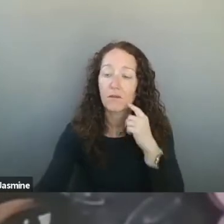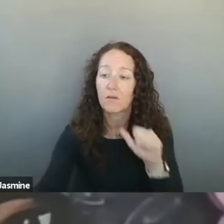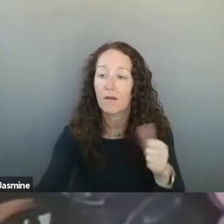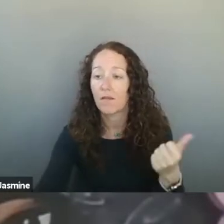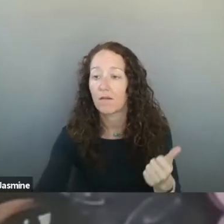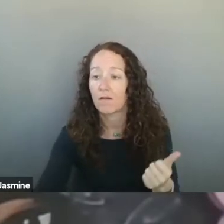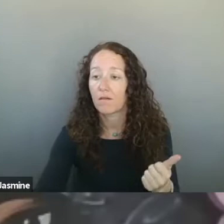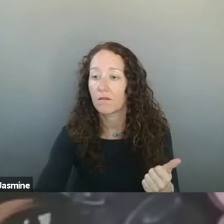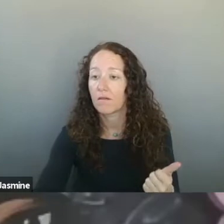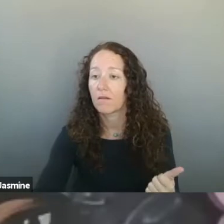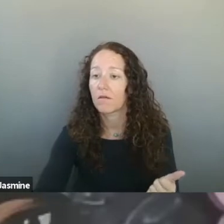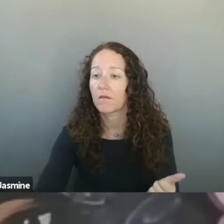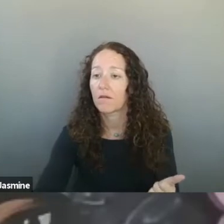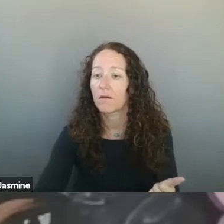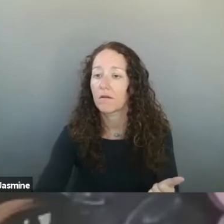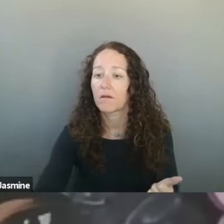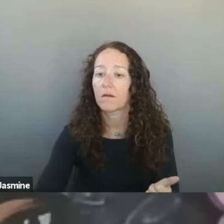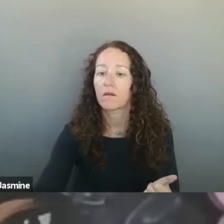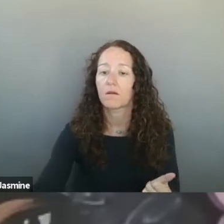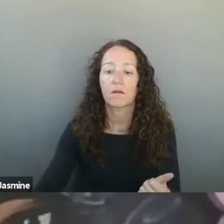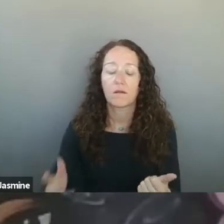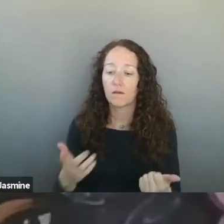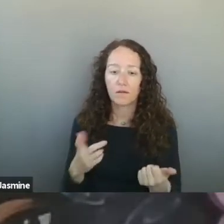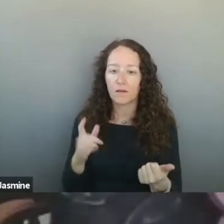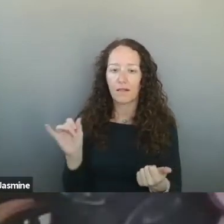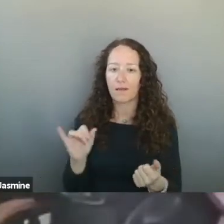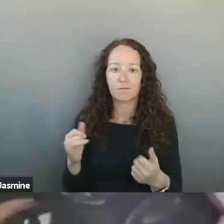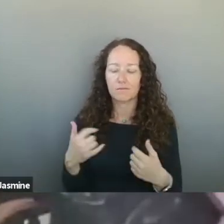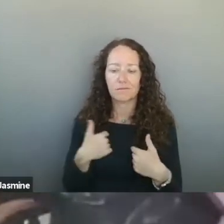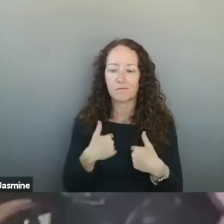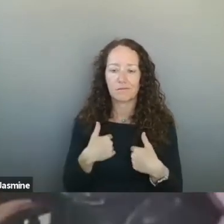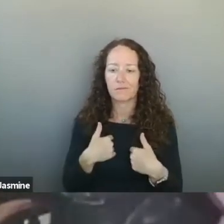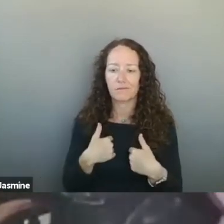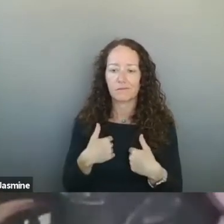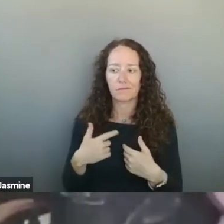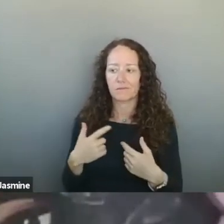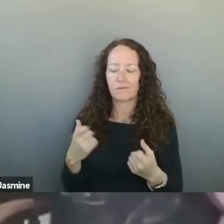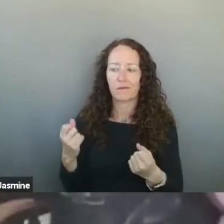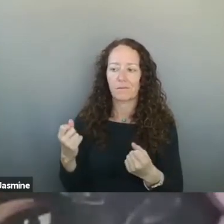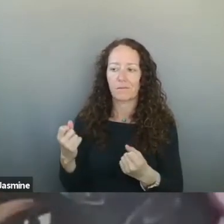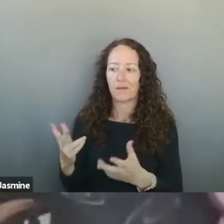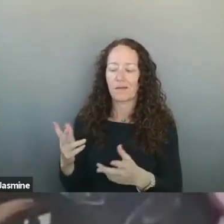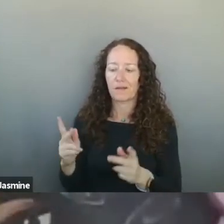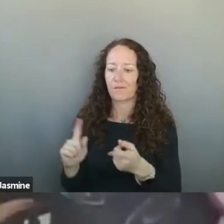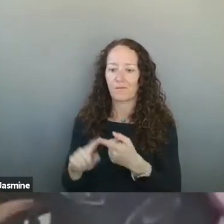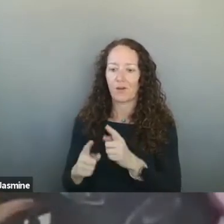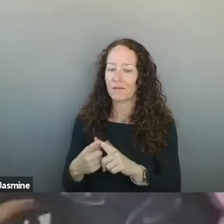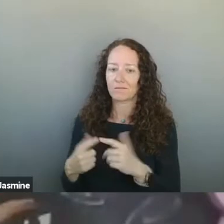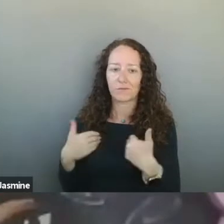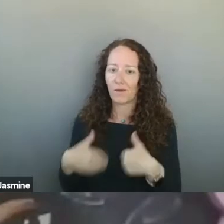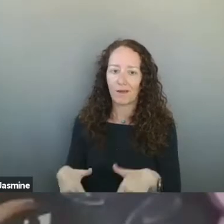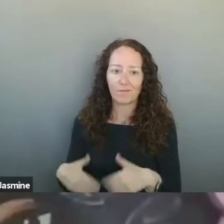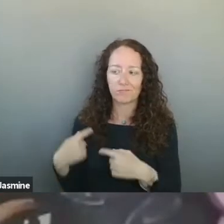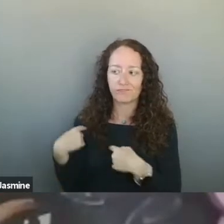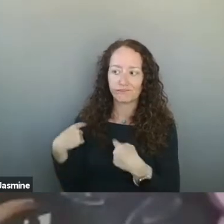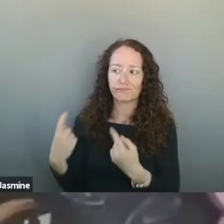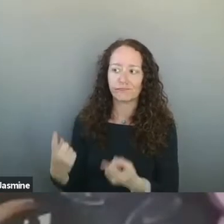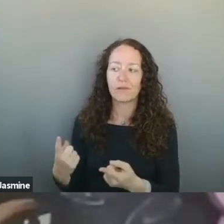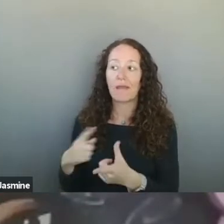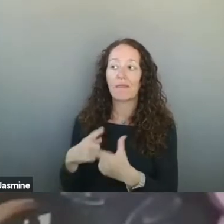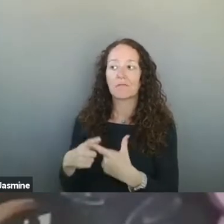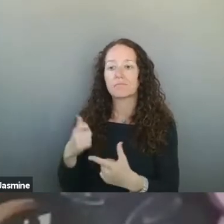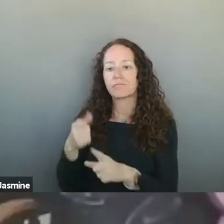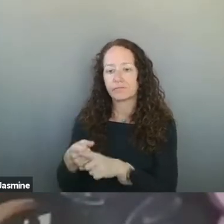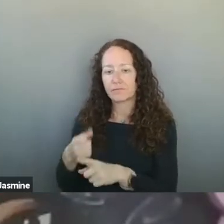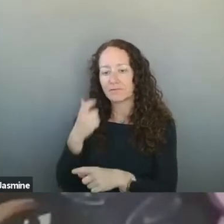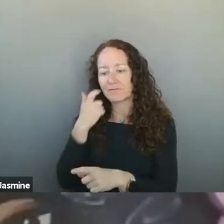friends until recently. Like in the last 18 months, and continue to do the work